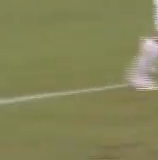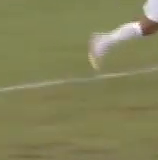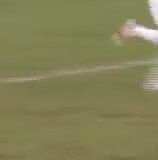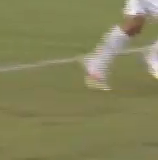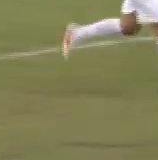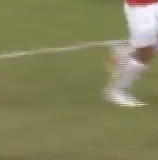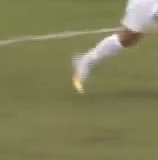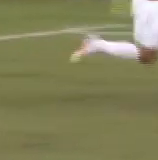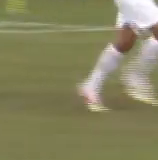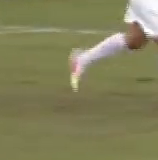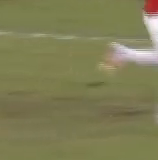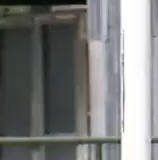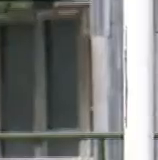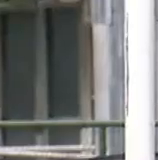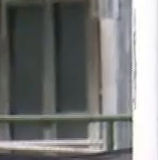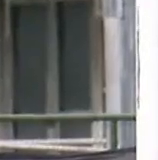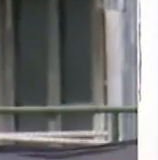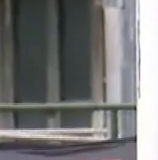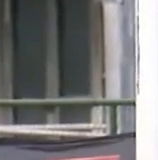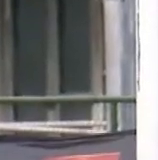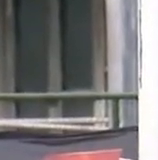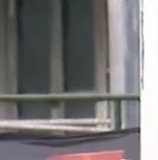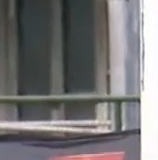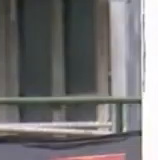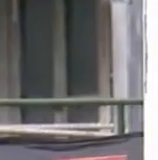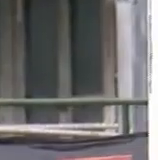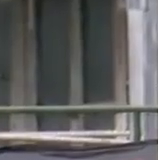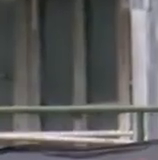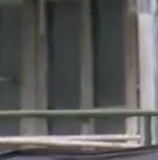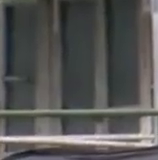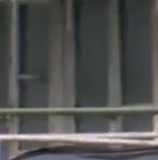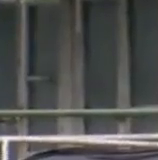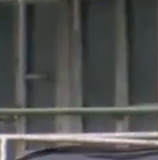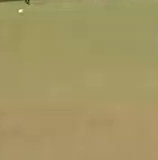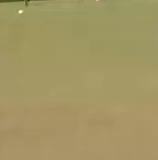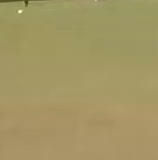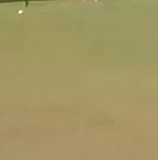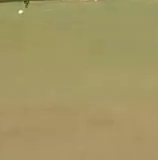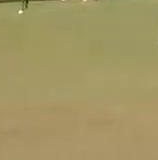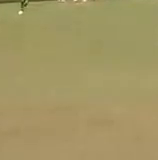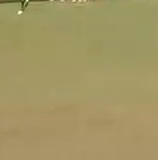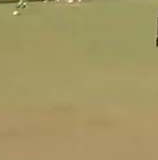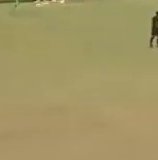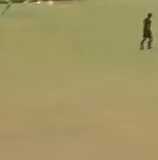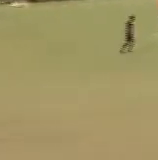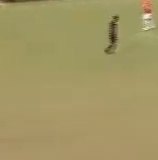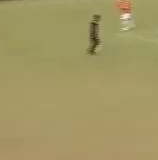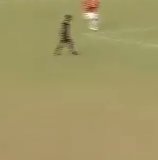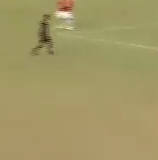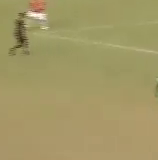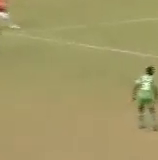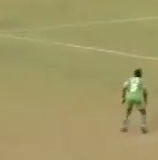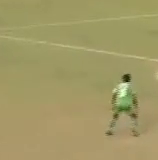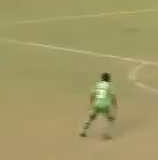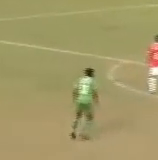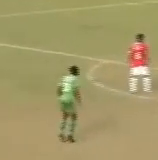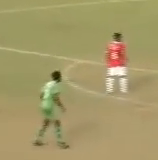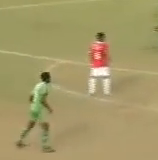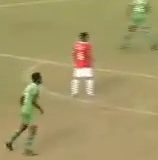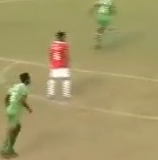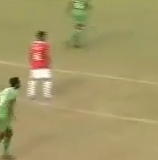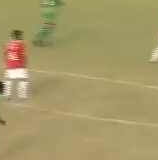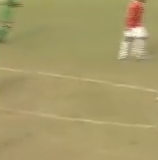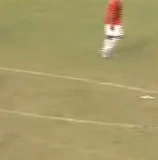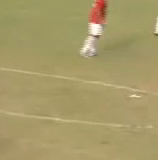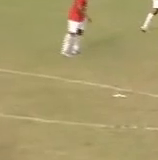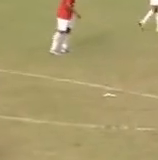A beautiful cross there. Simeone Taminisau again lines the wall. Short in